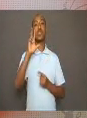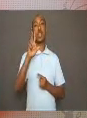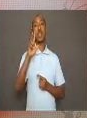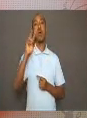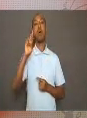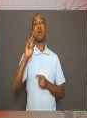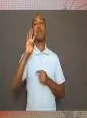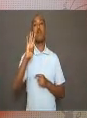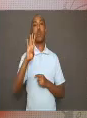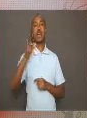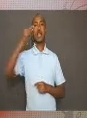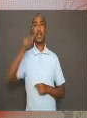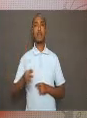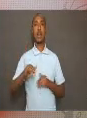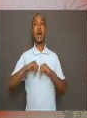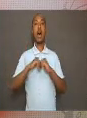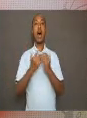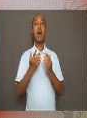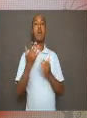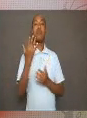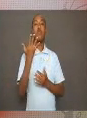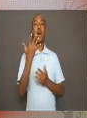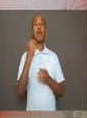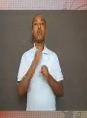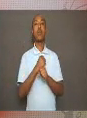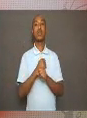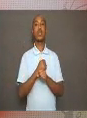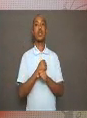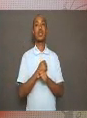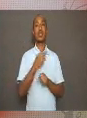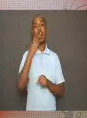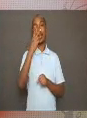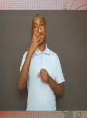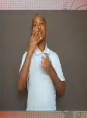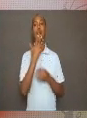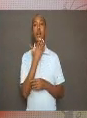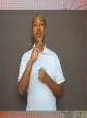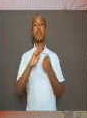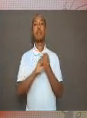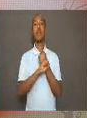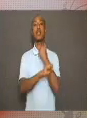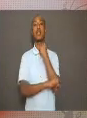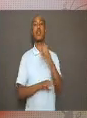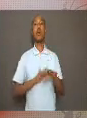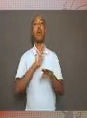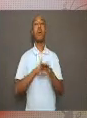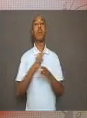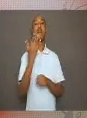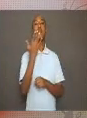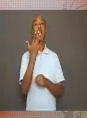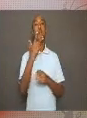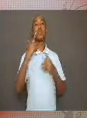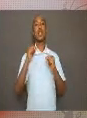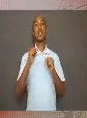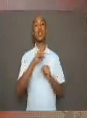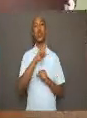4, determine how fireworks get their coloring based on the flame test we